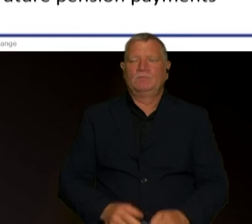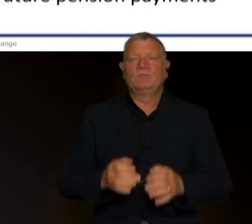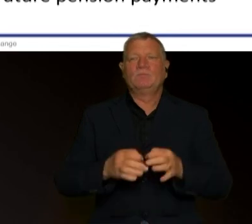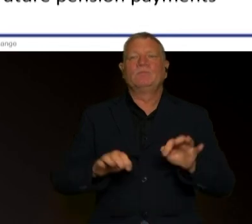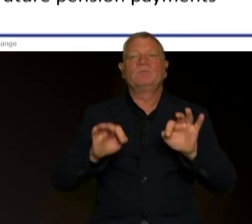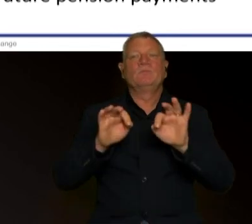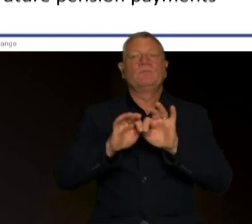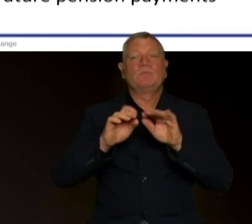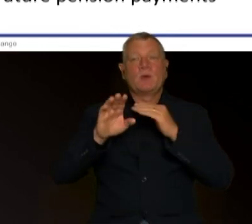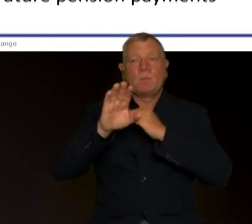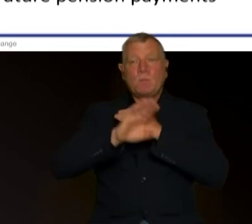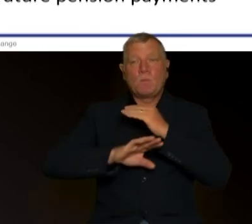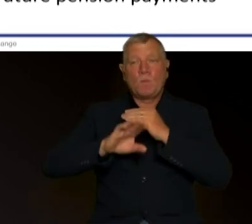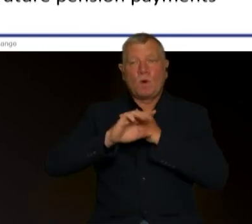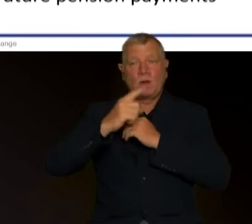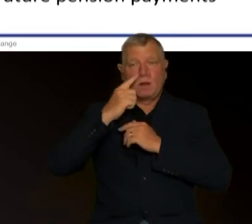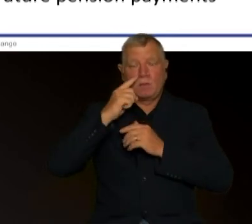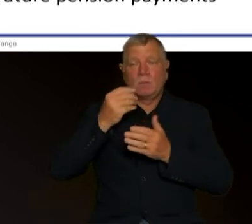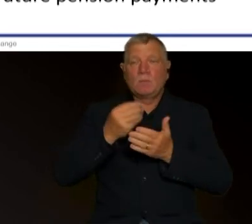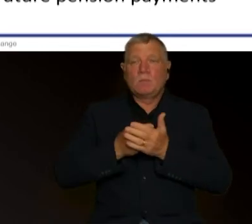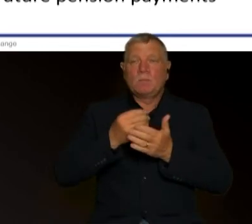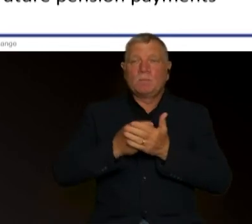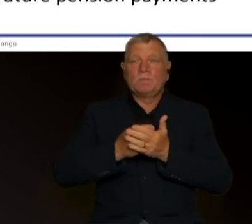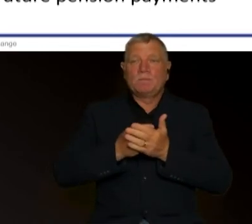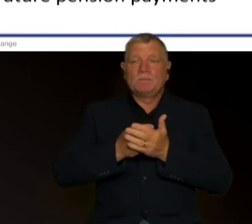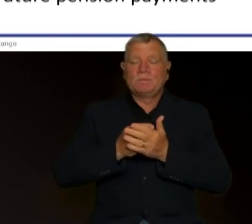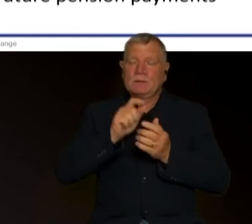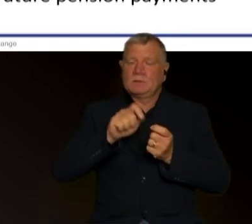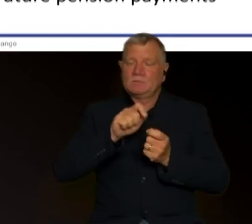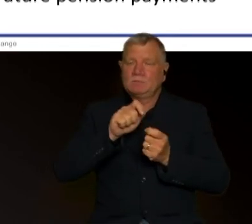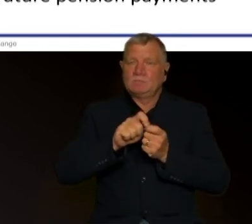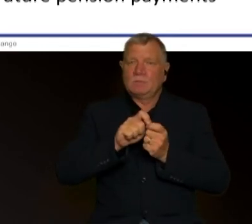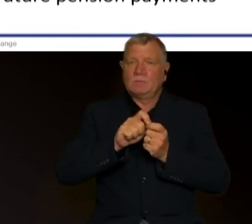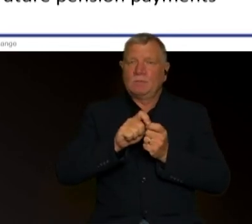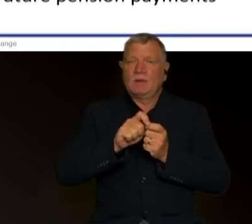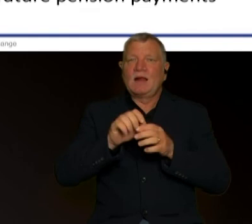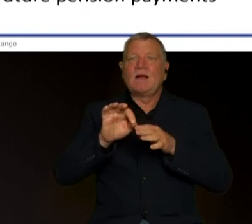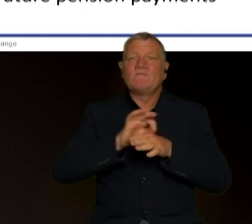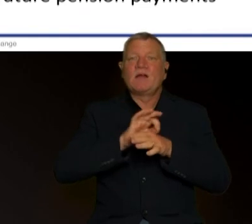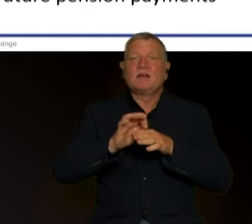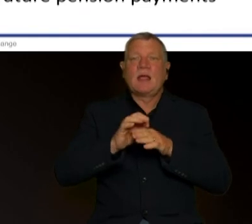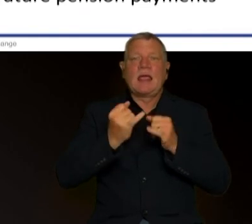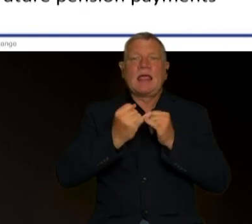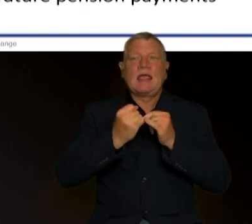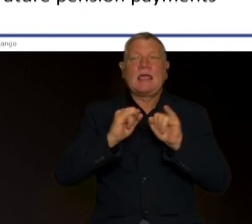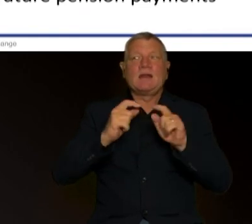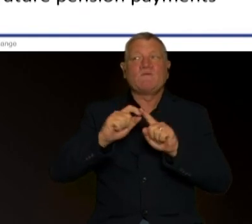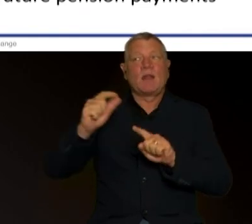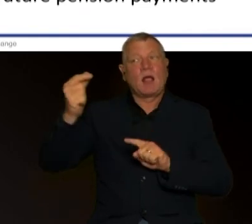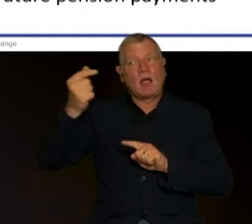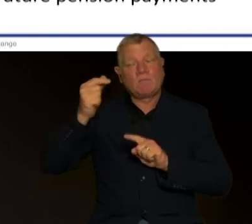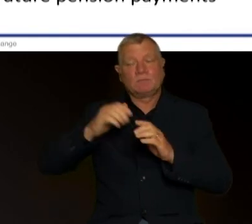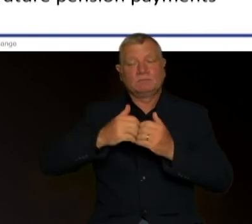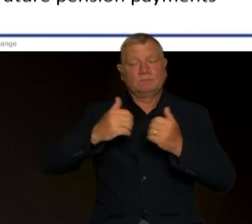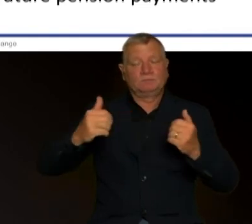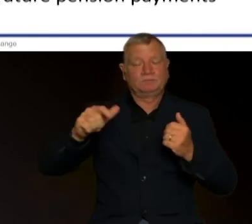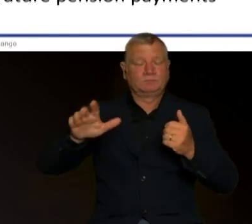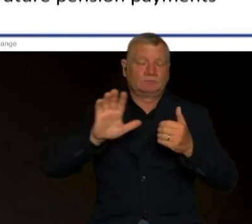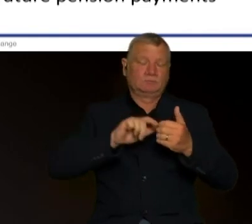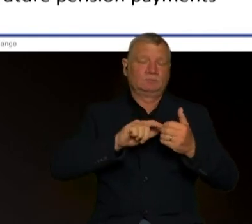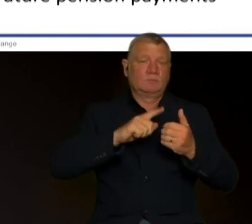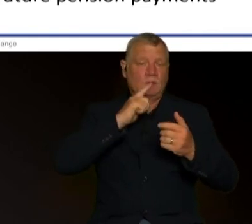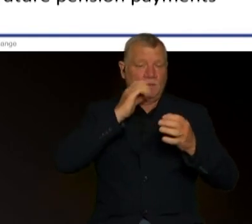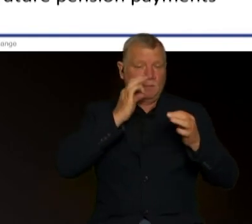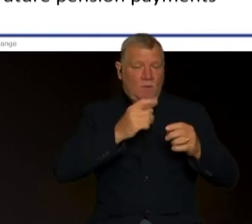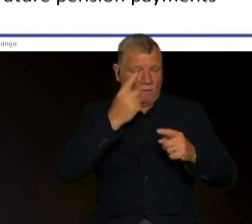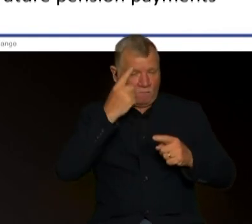Importantly, to protect the fund set aside, the Pension Reserve Trust is specifically designed to function independently of the government, and decisions will be made solely